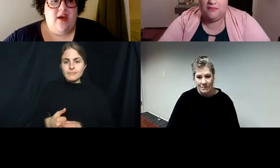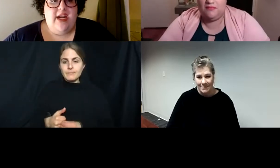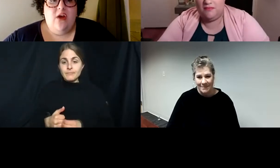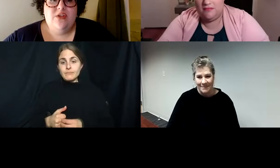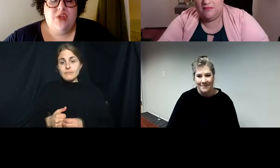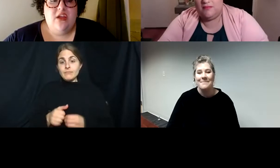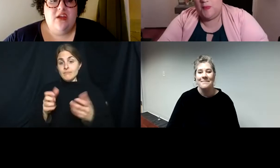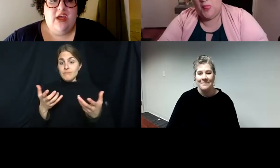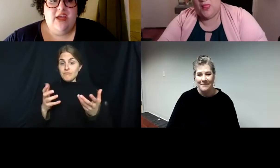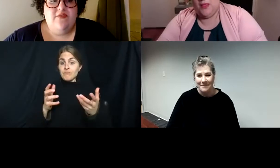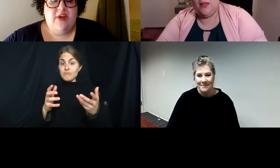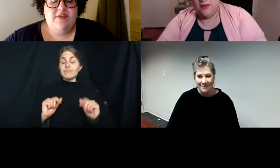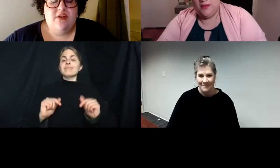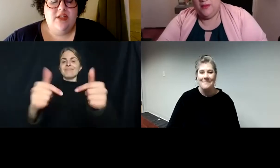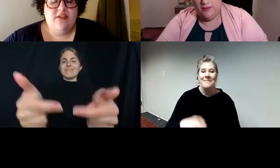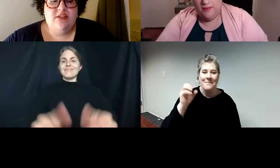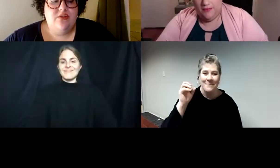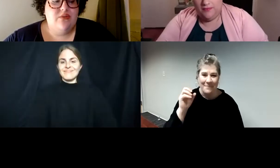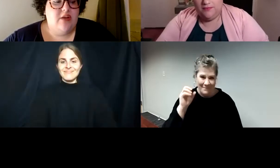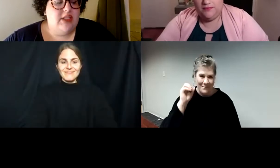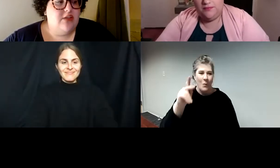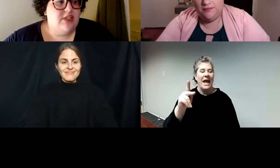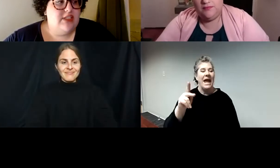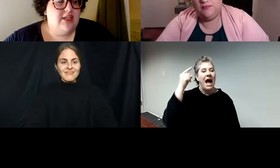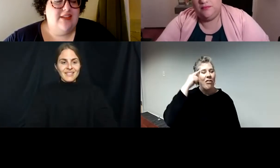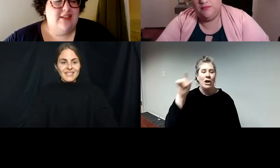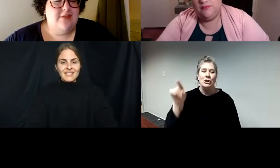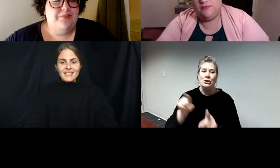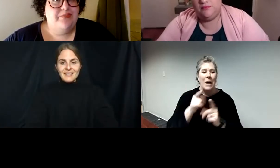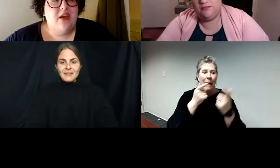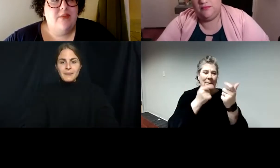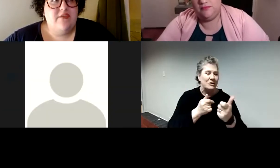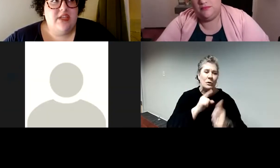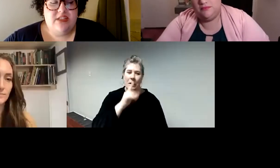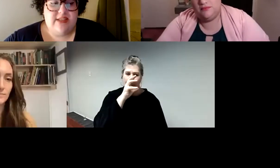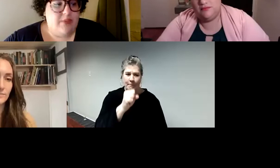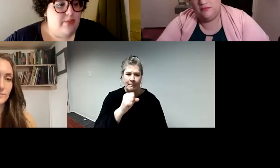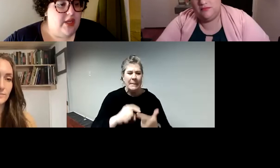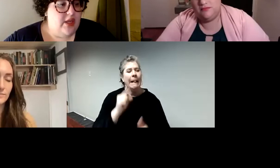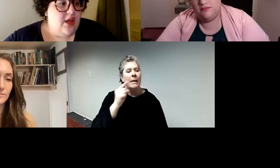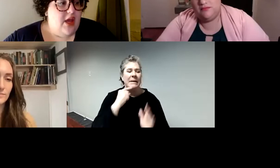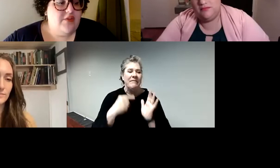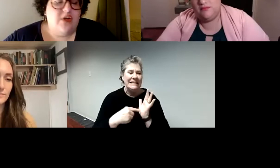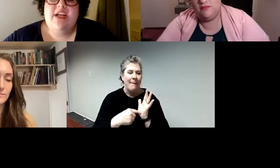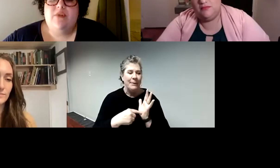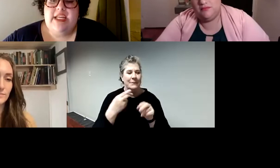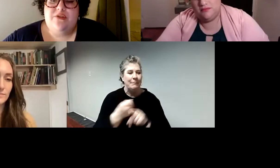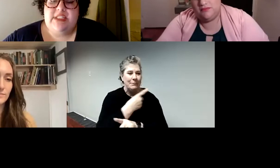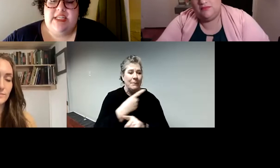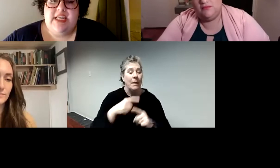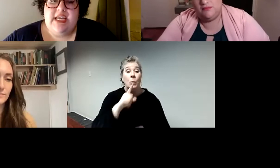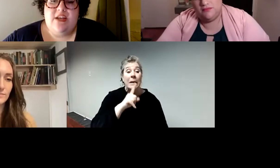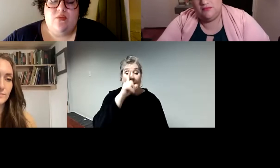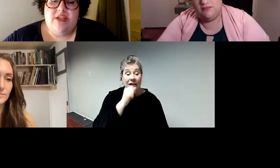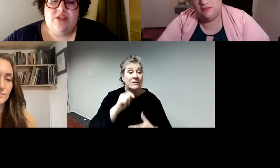Yeah, and I also think I've started to get really interested, and this is a bit of a niche example, but I've started to get really